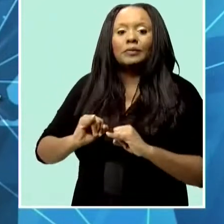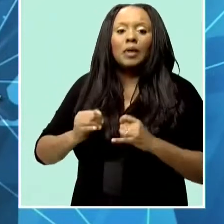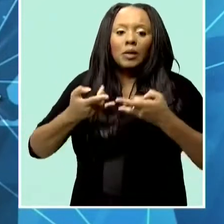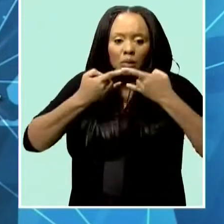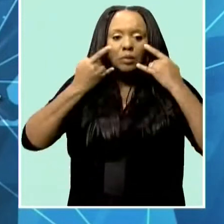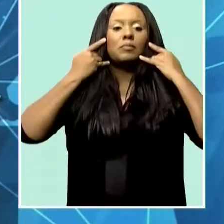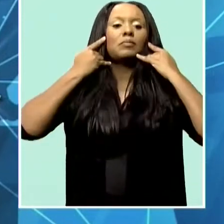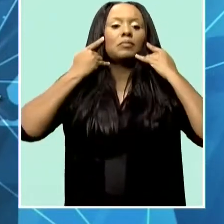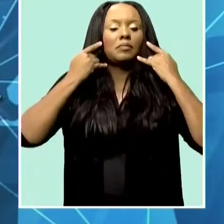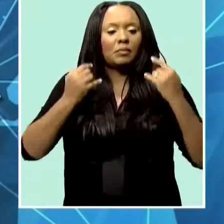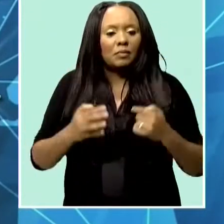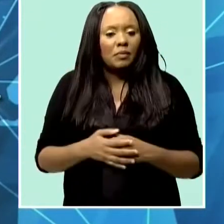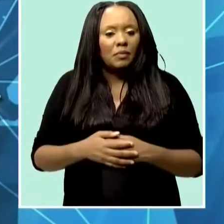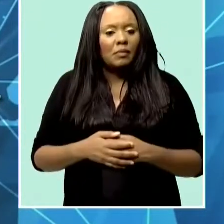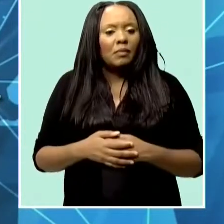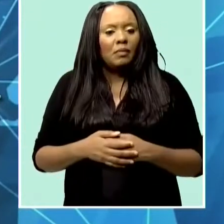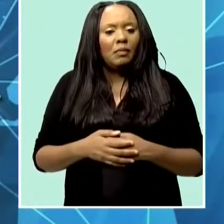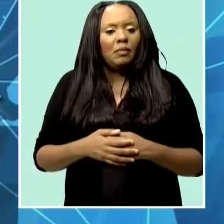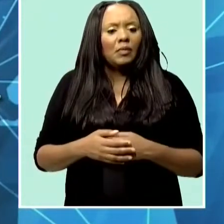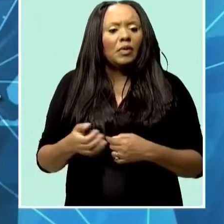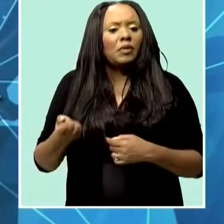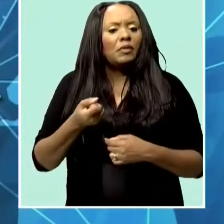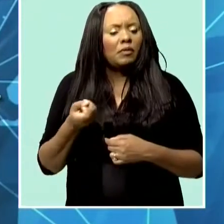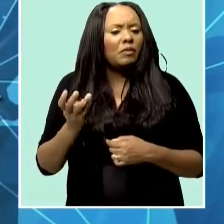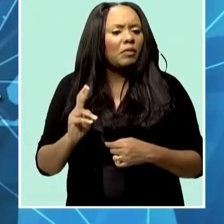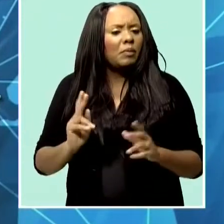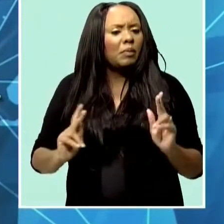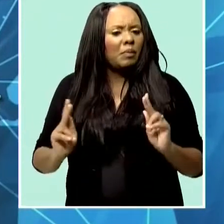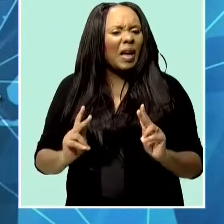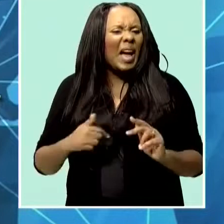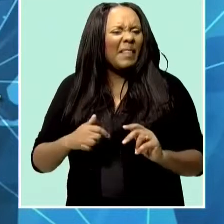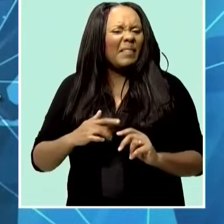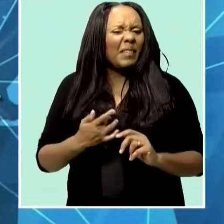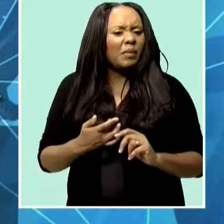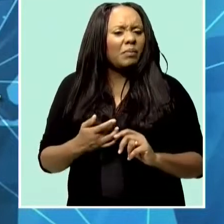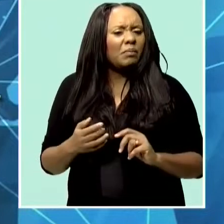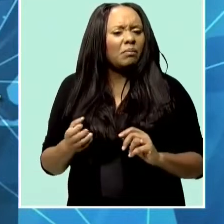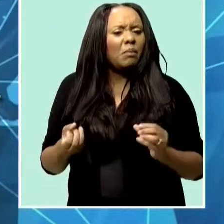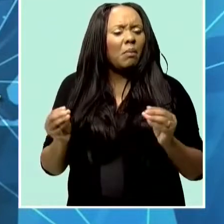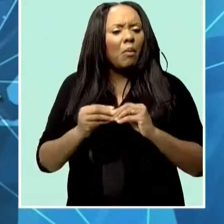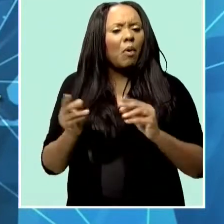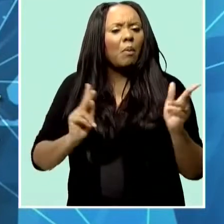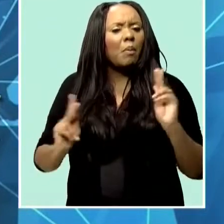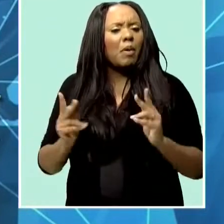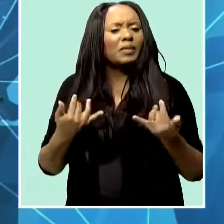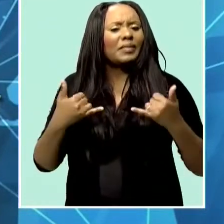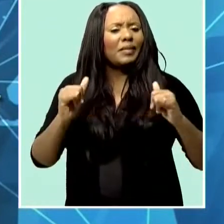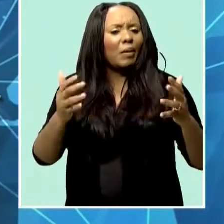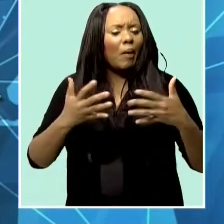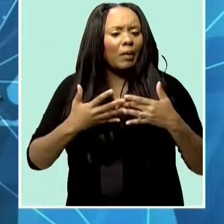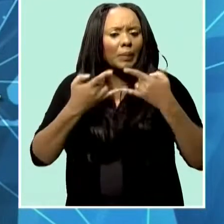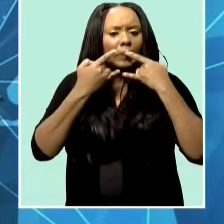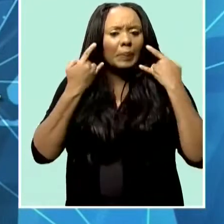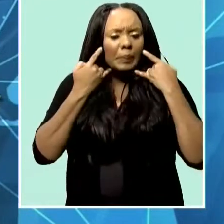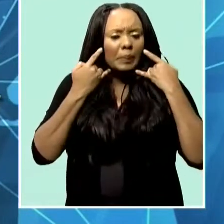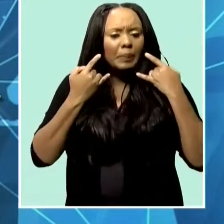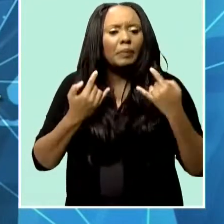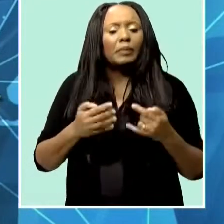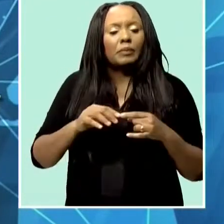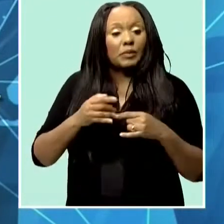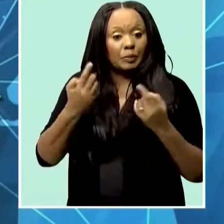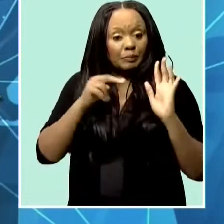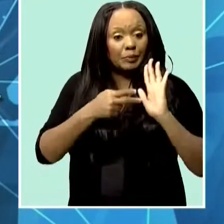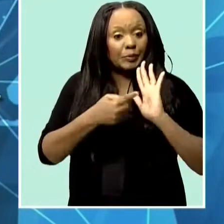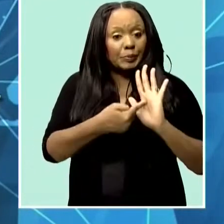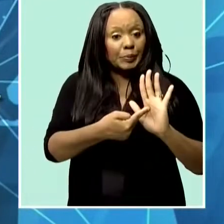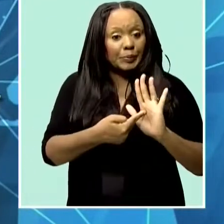get the sense from a few that we spoke to that you may see many people choosing to wear masks in the foreseeable future. Here's what they had to